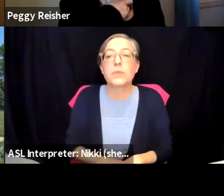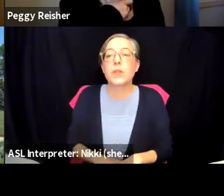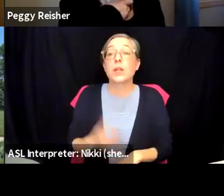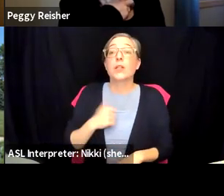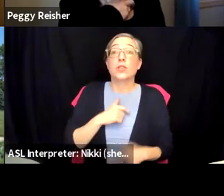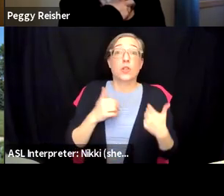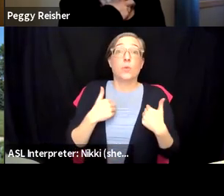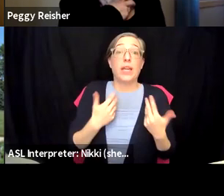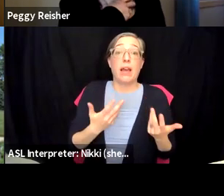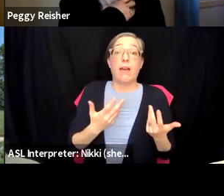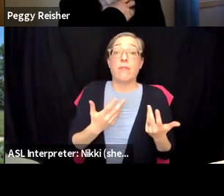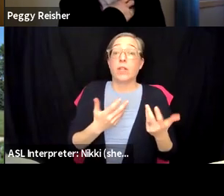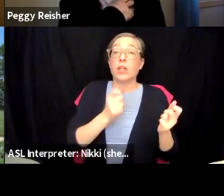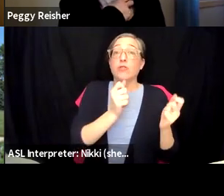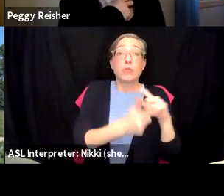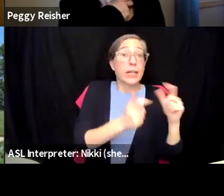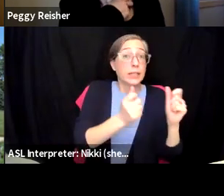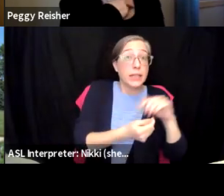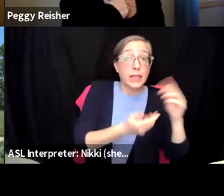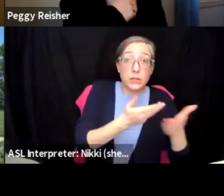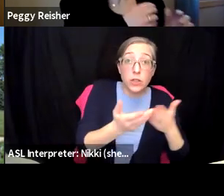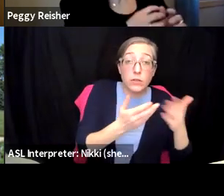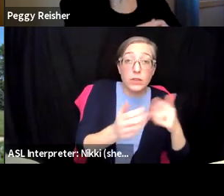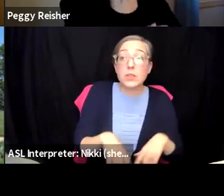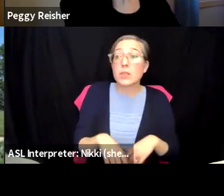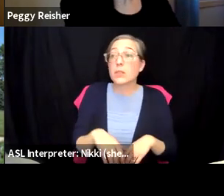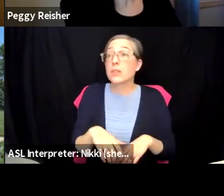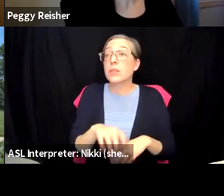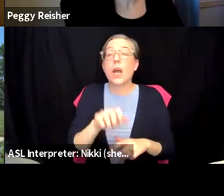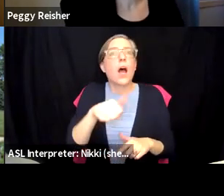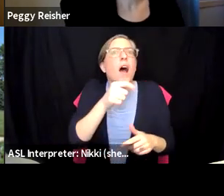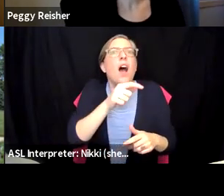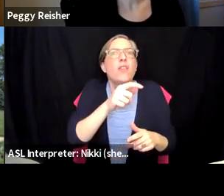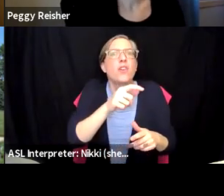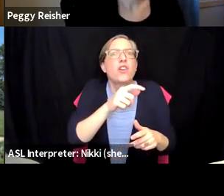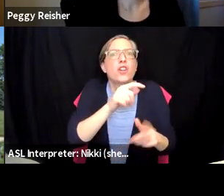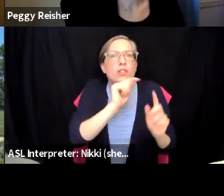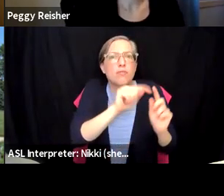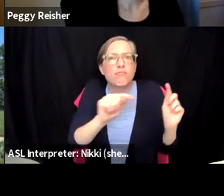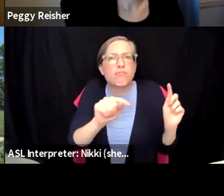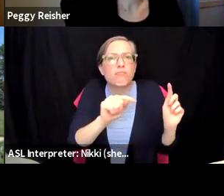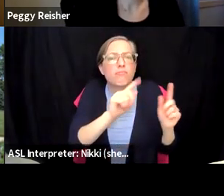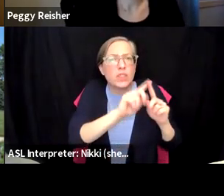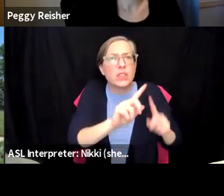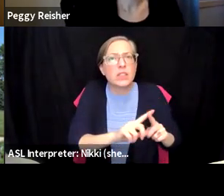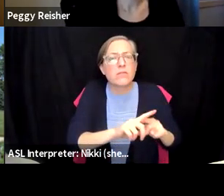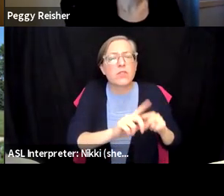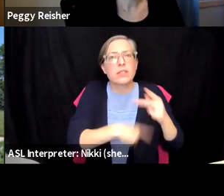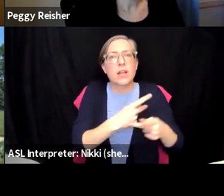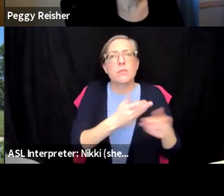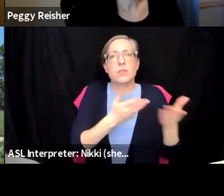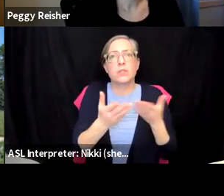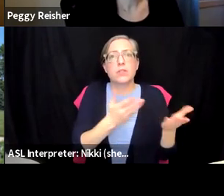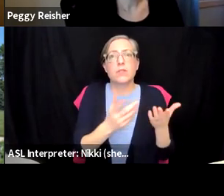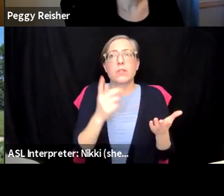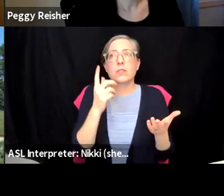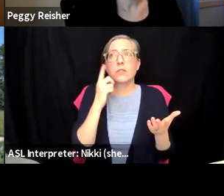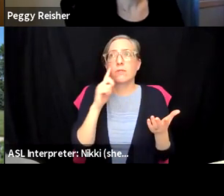services, helping people understand how to connect to available